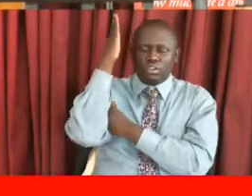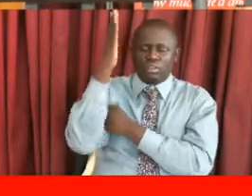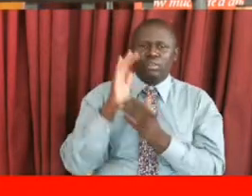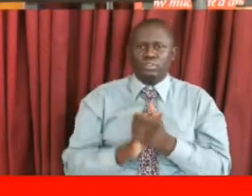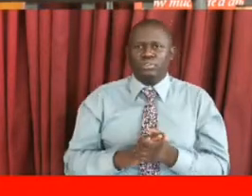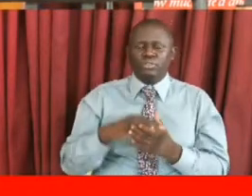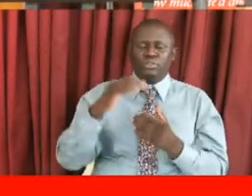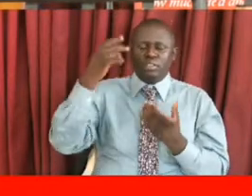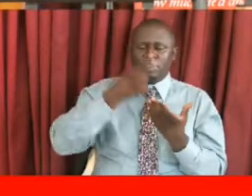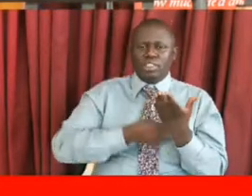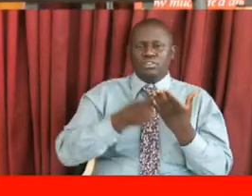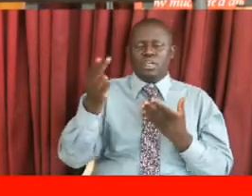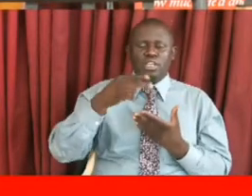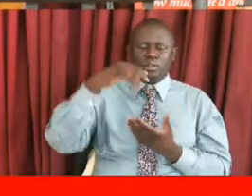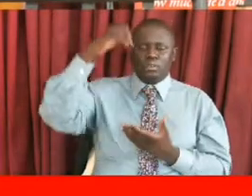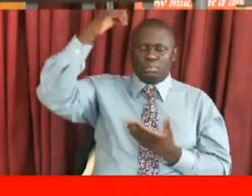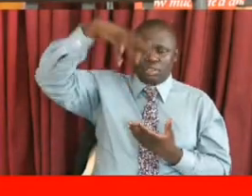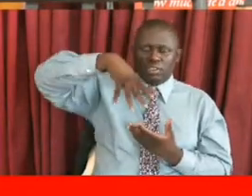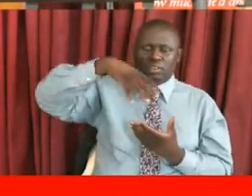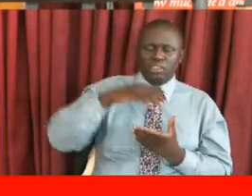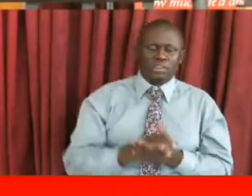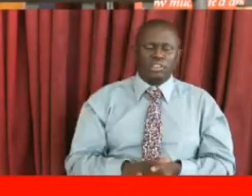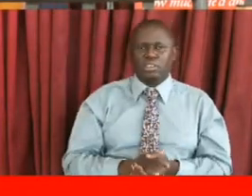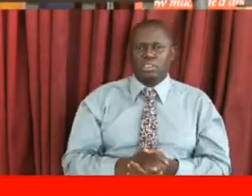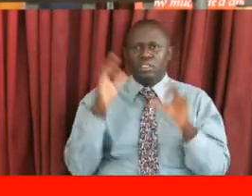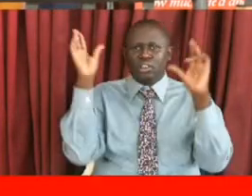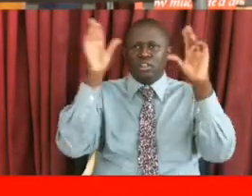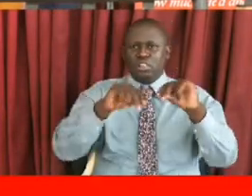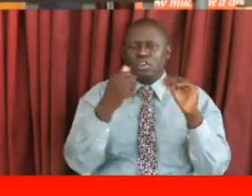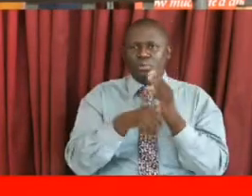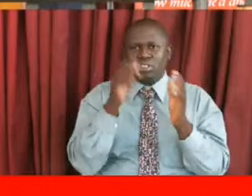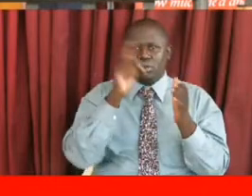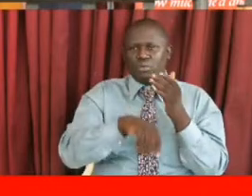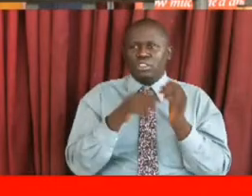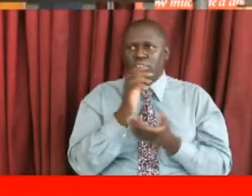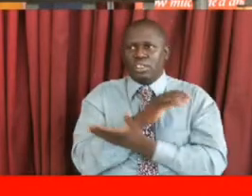the divine presence no matter what it is